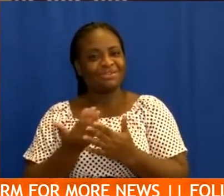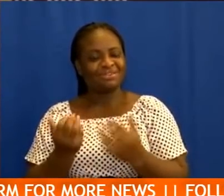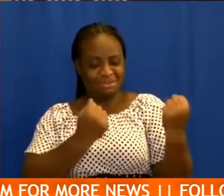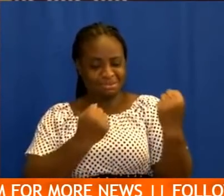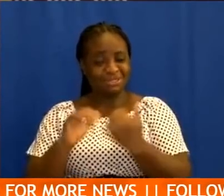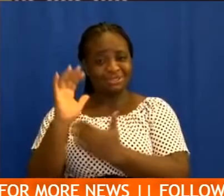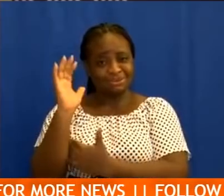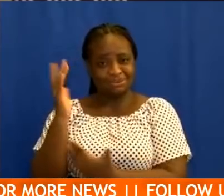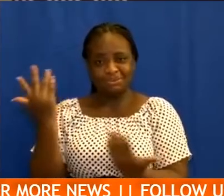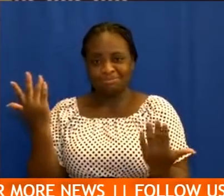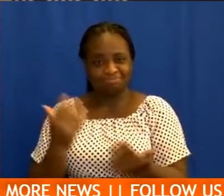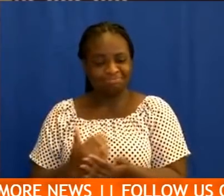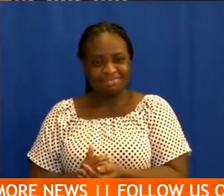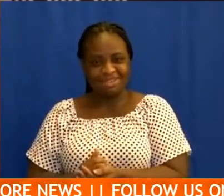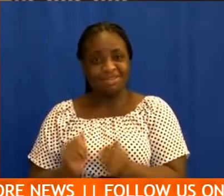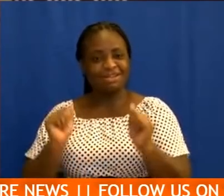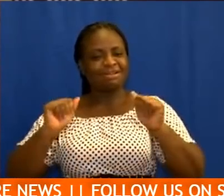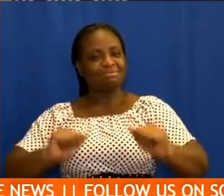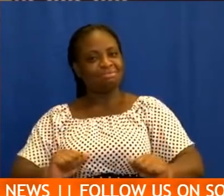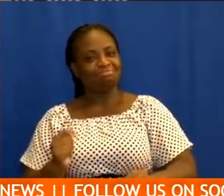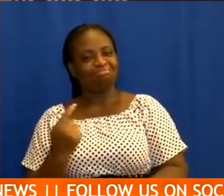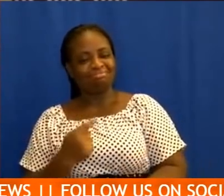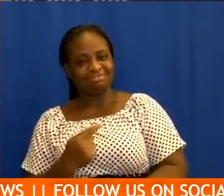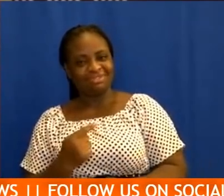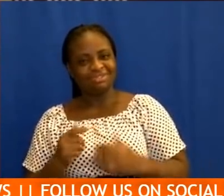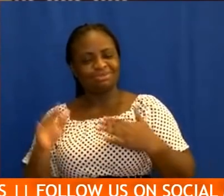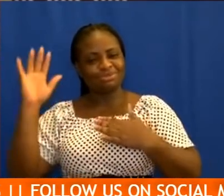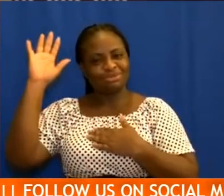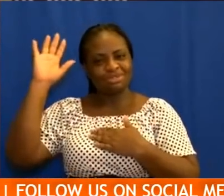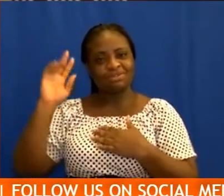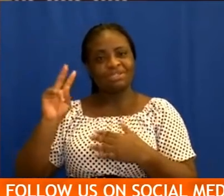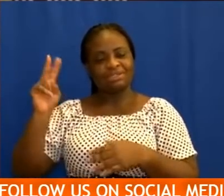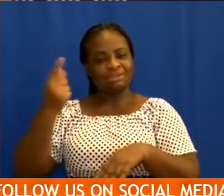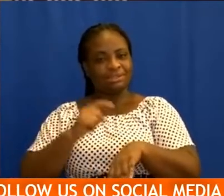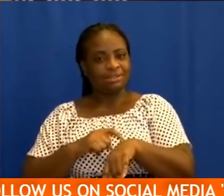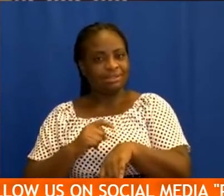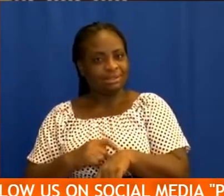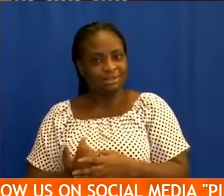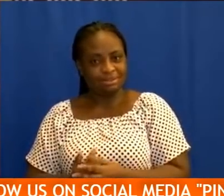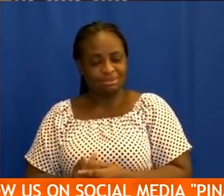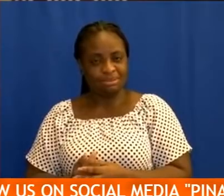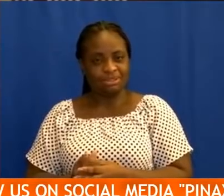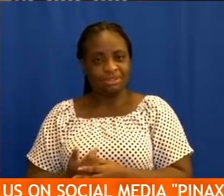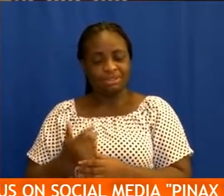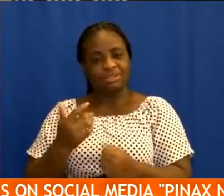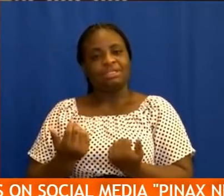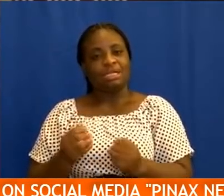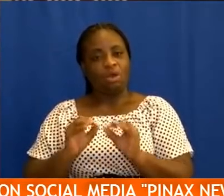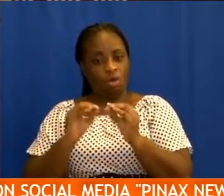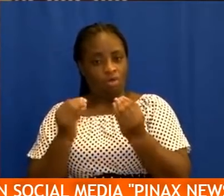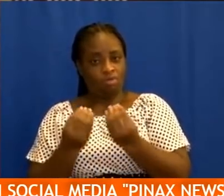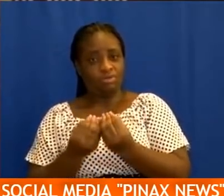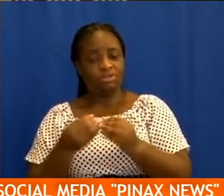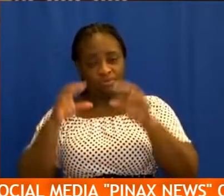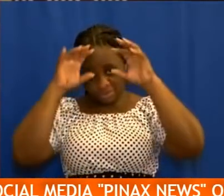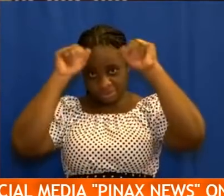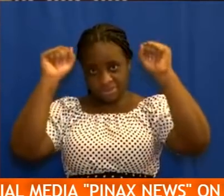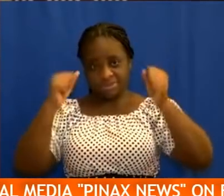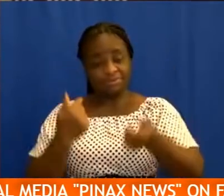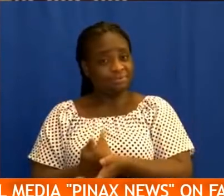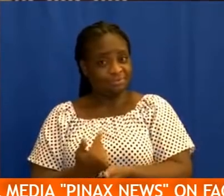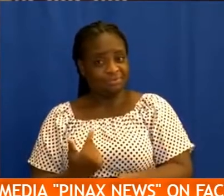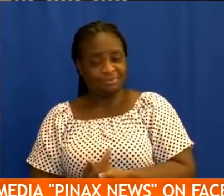ye mao the more just in regards to this message. Ni inja the vital part e mao. Meno uka say you know, per the nation address